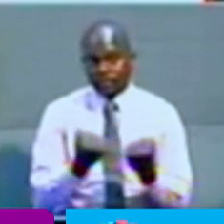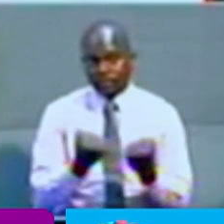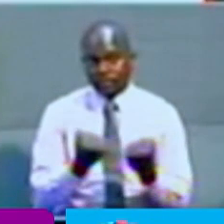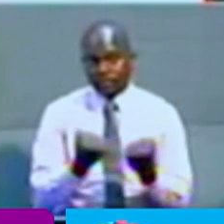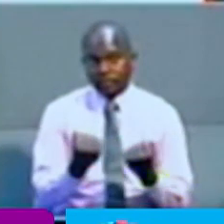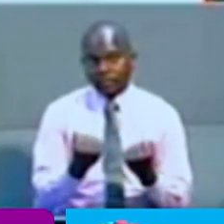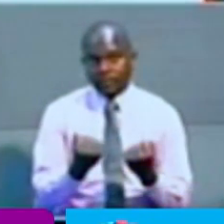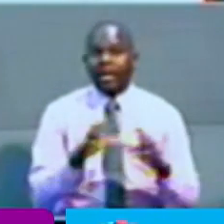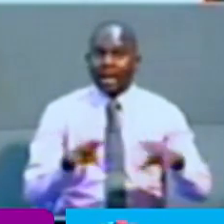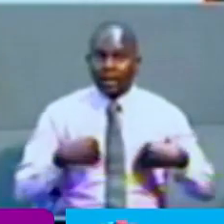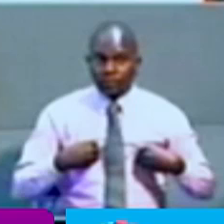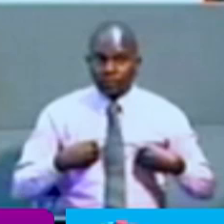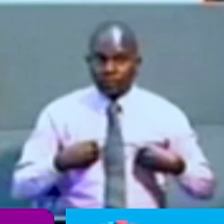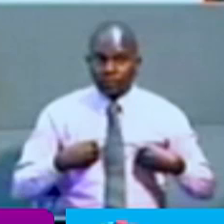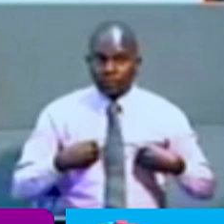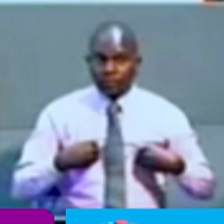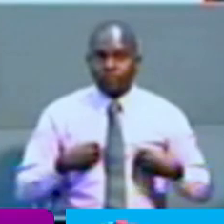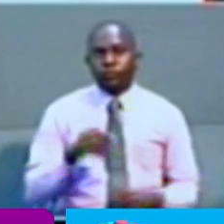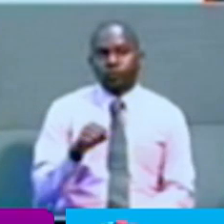which will be the ones allowed to move.